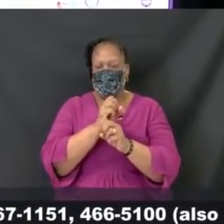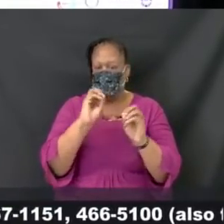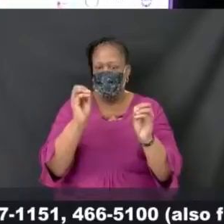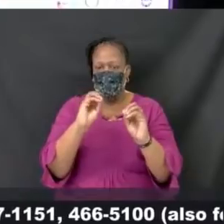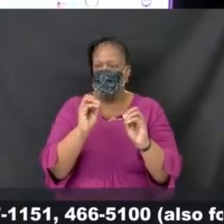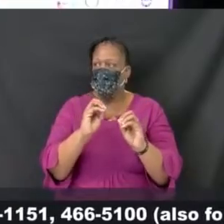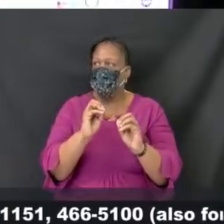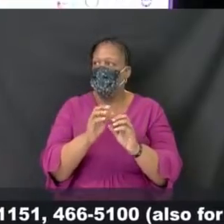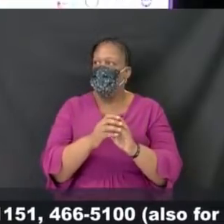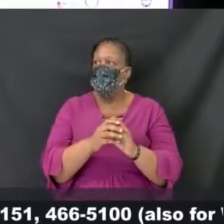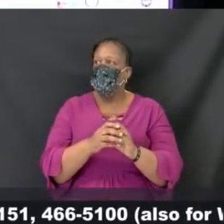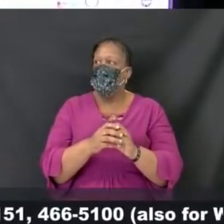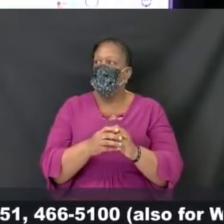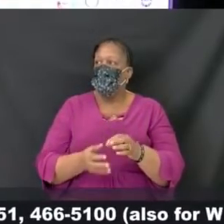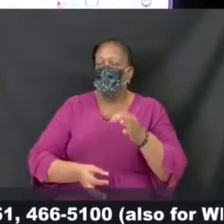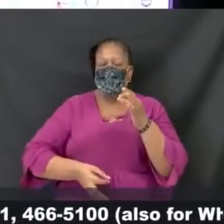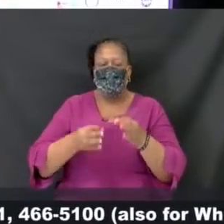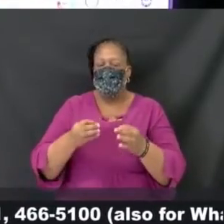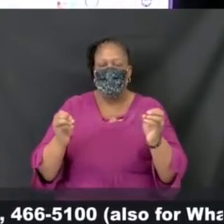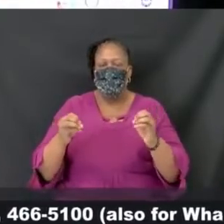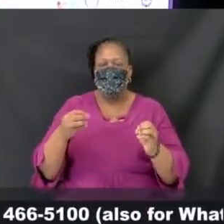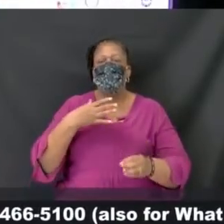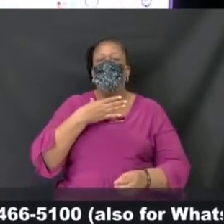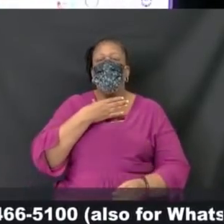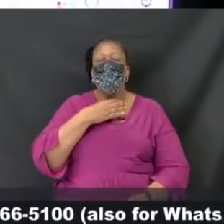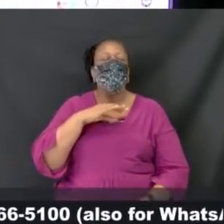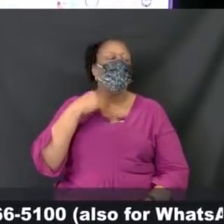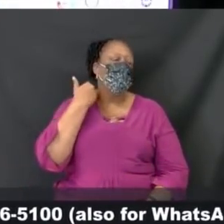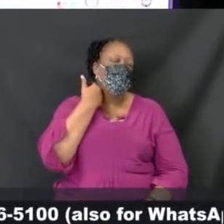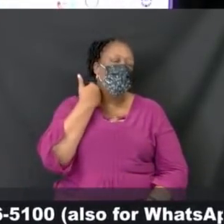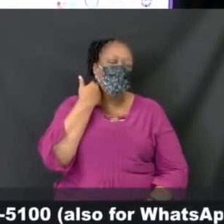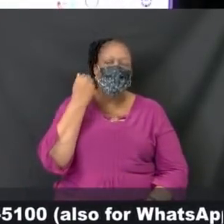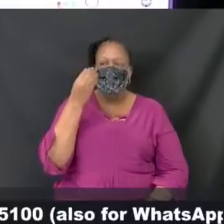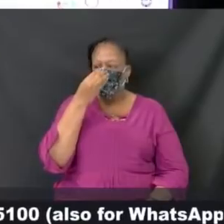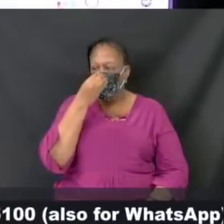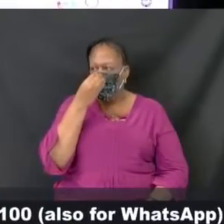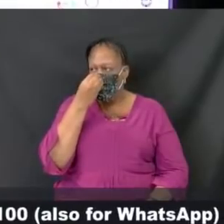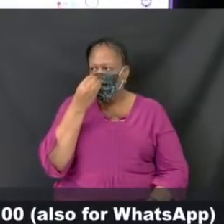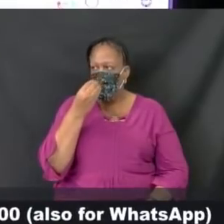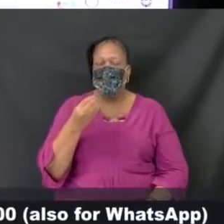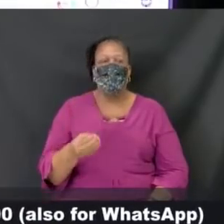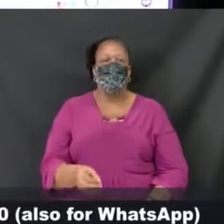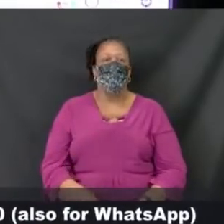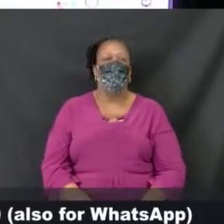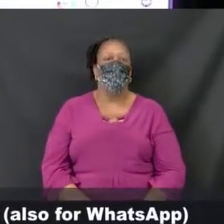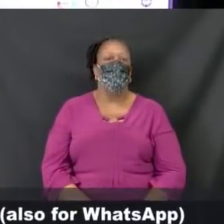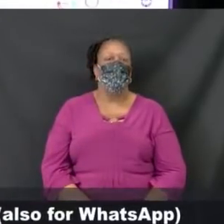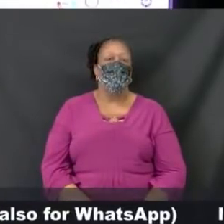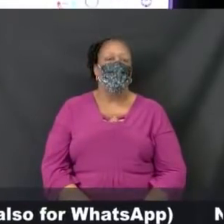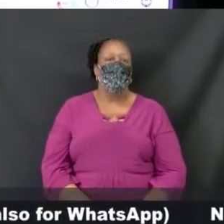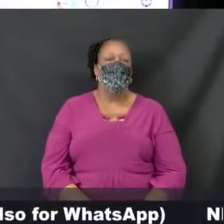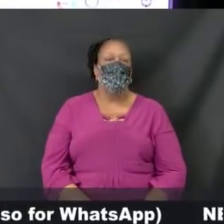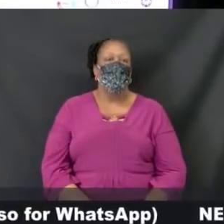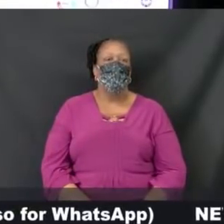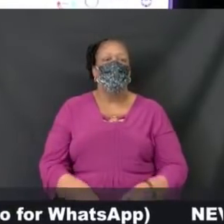flu going around, then could they have had COVID?